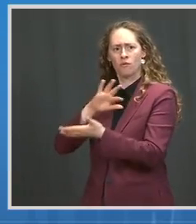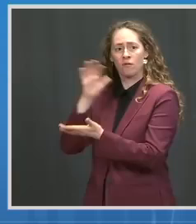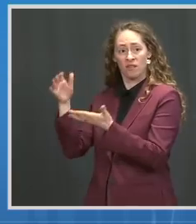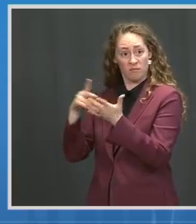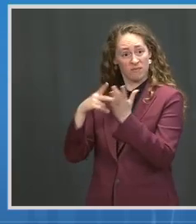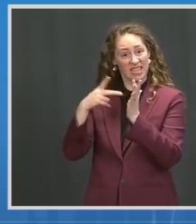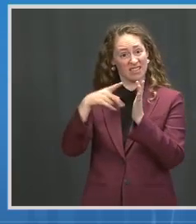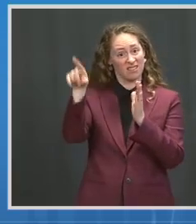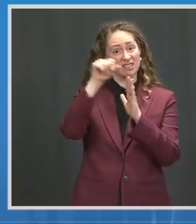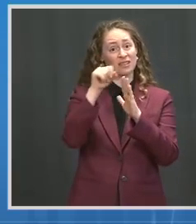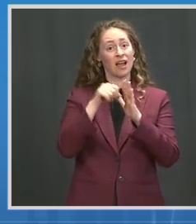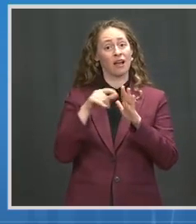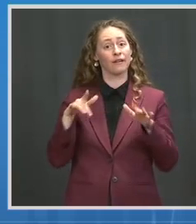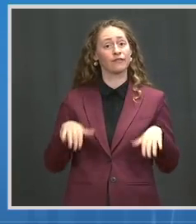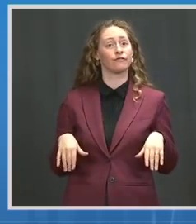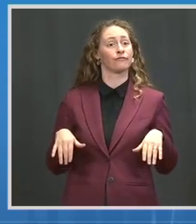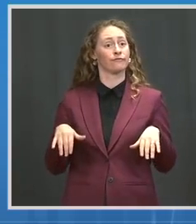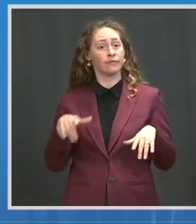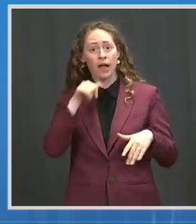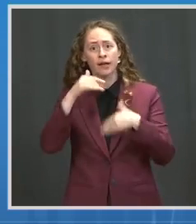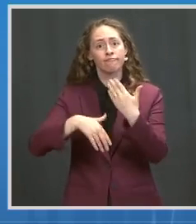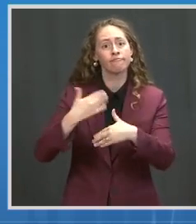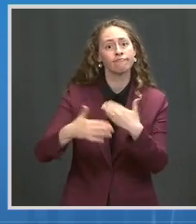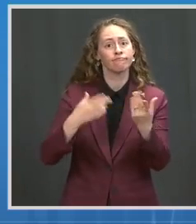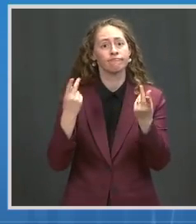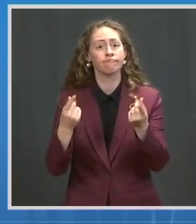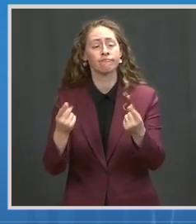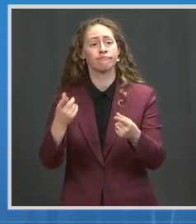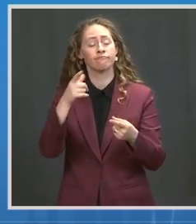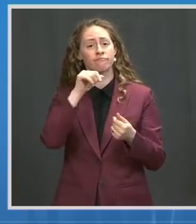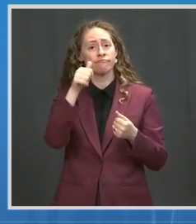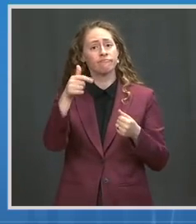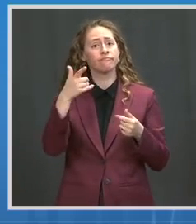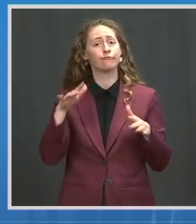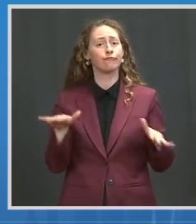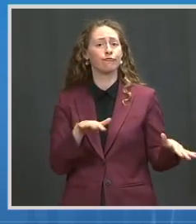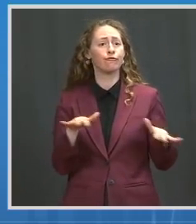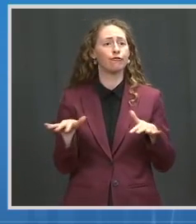enough to get those doses in their arms? And is there more those states should be doing?